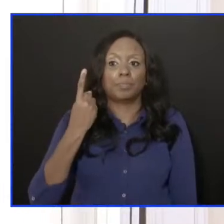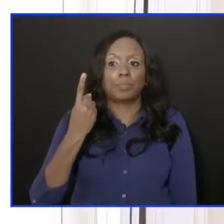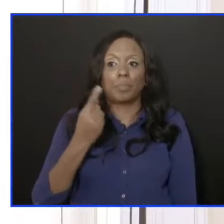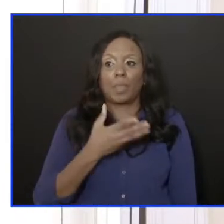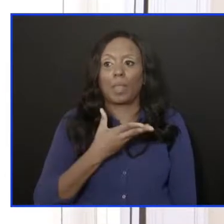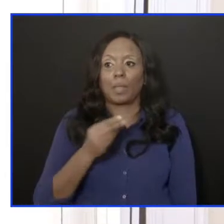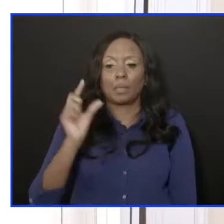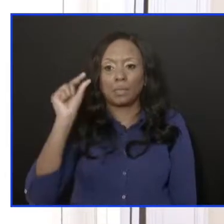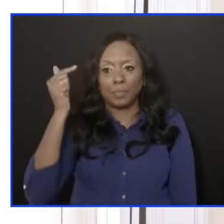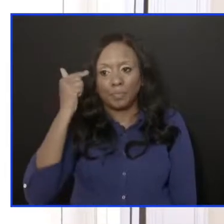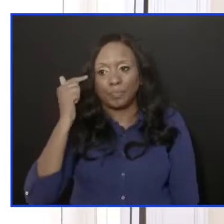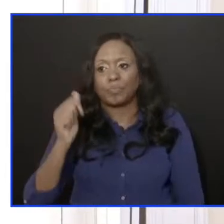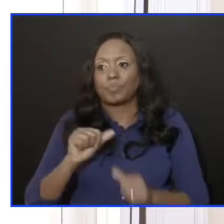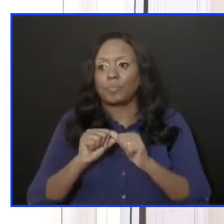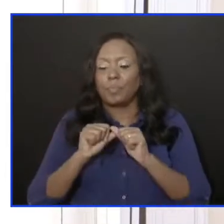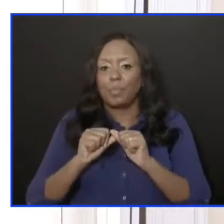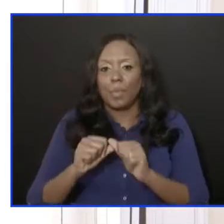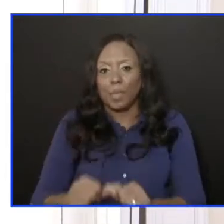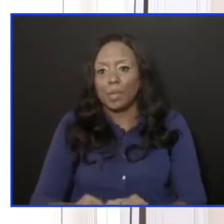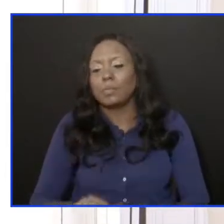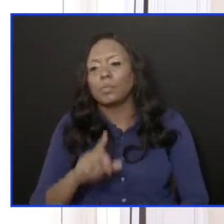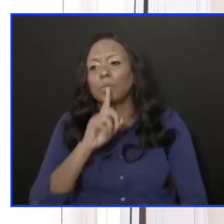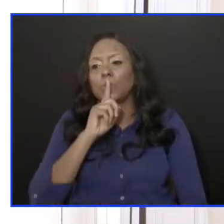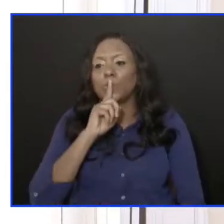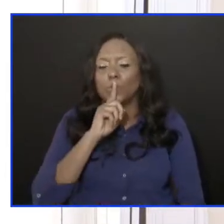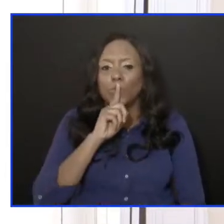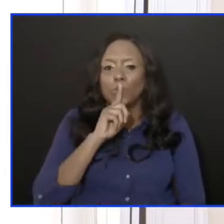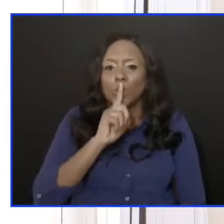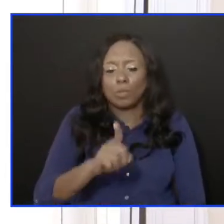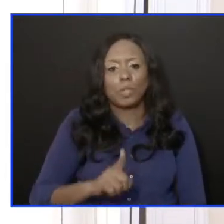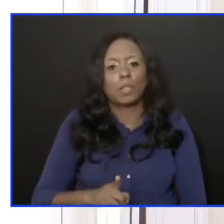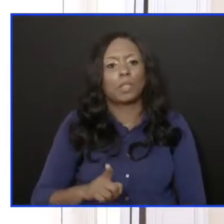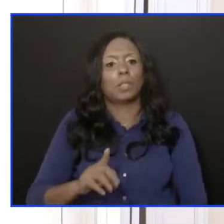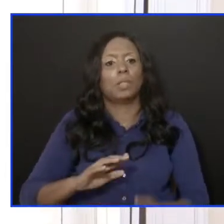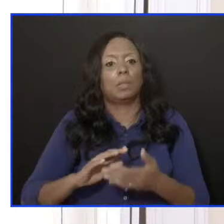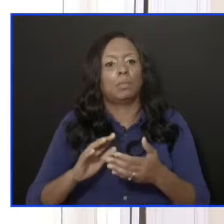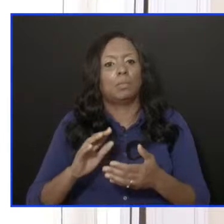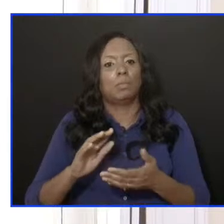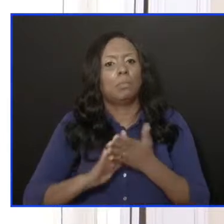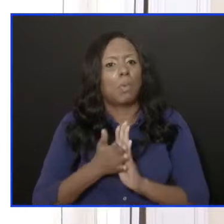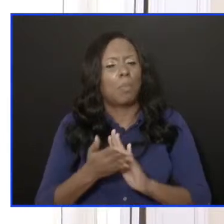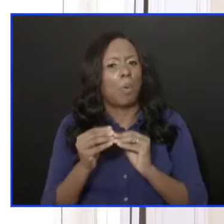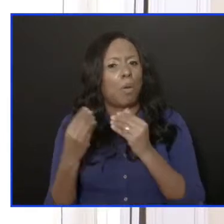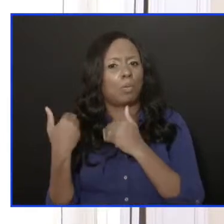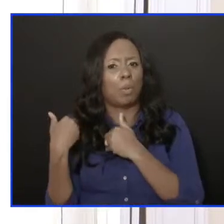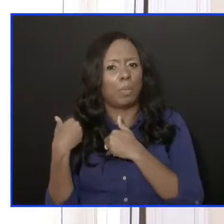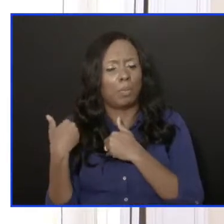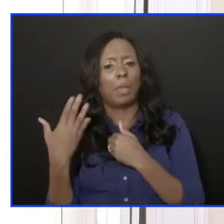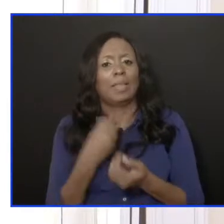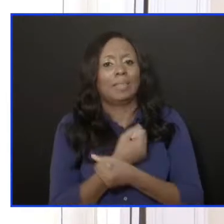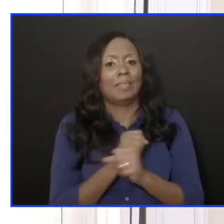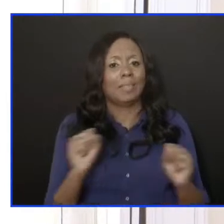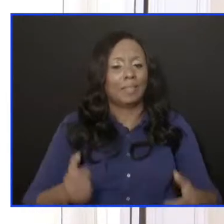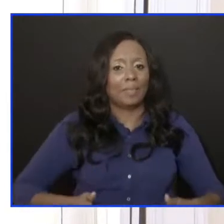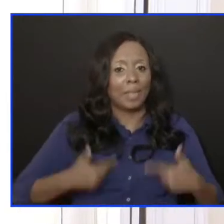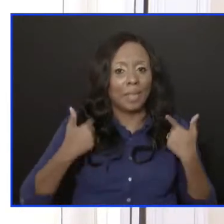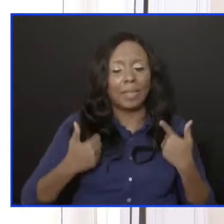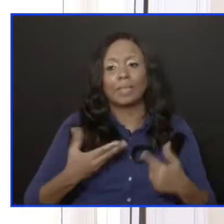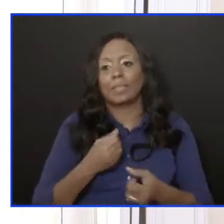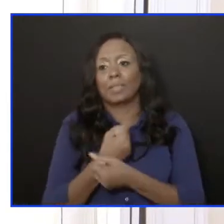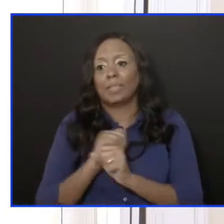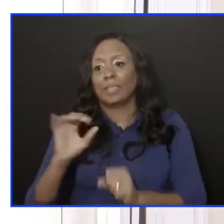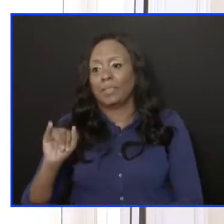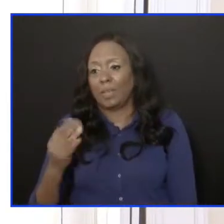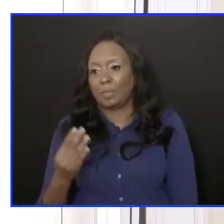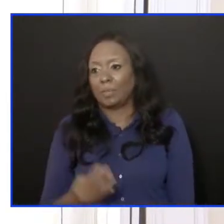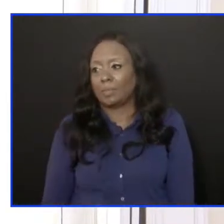the government will continue to account to the people but respond in a way that allows us to save lives and to save livelihoods.